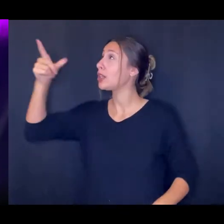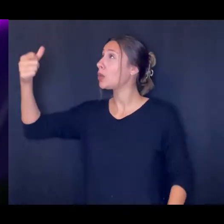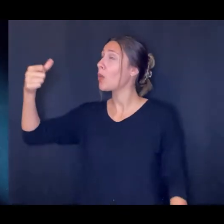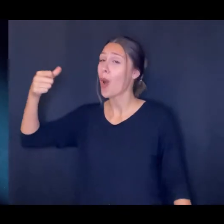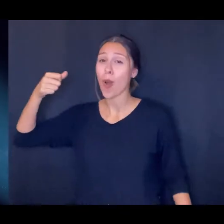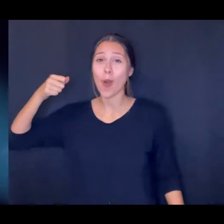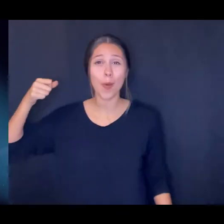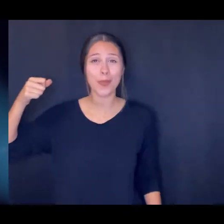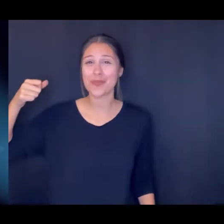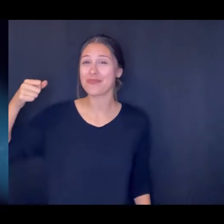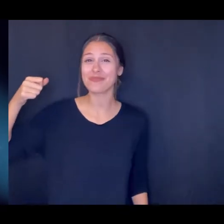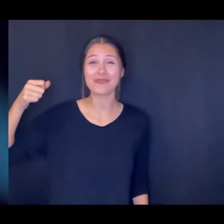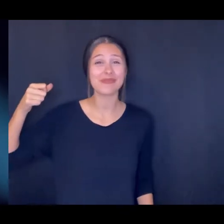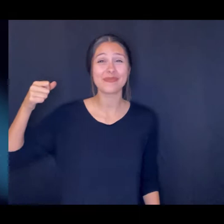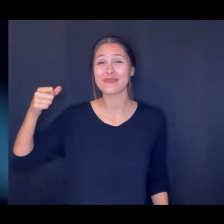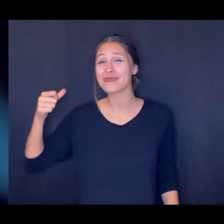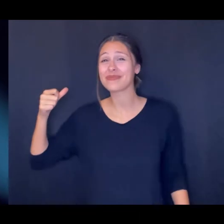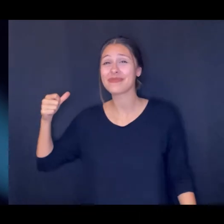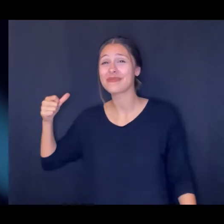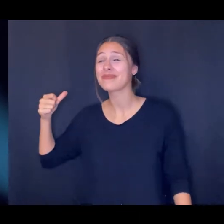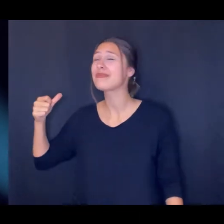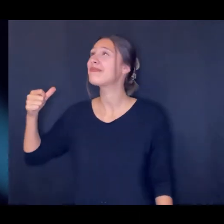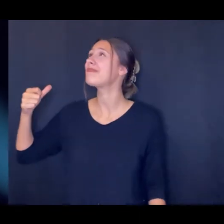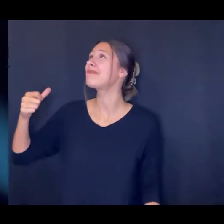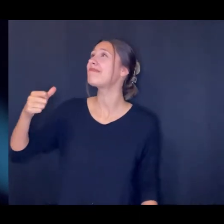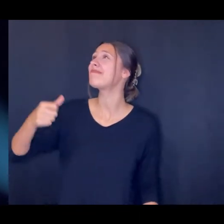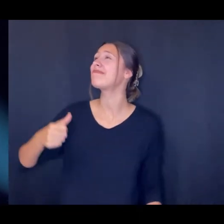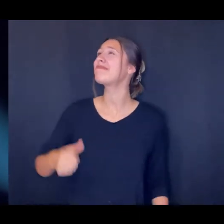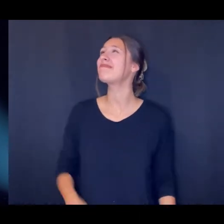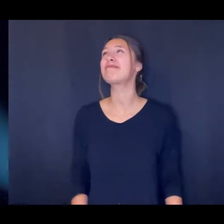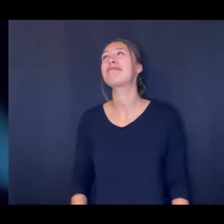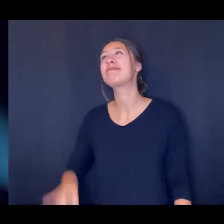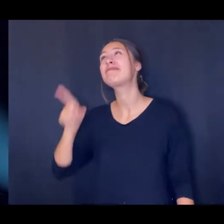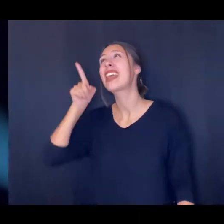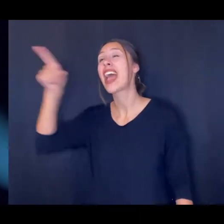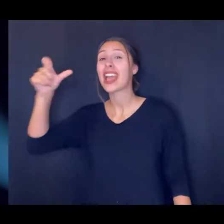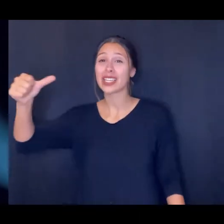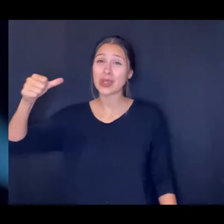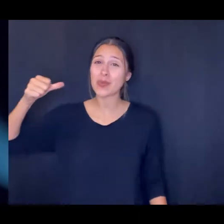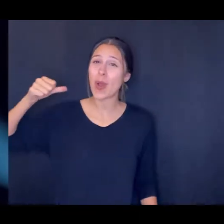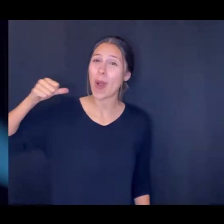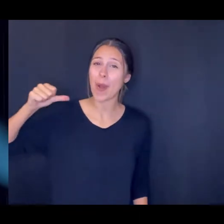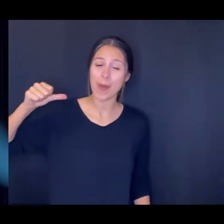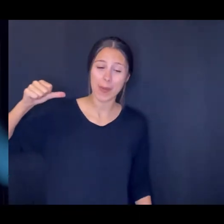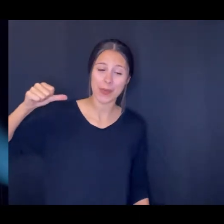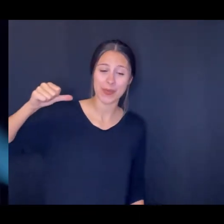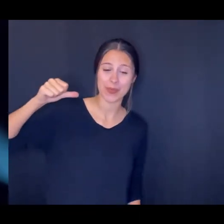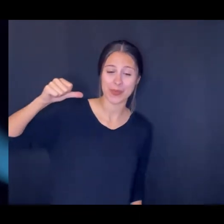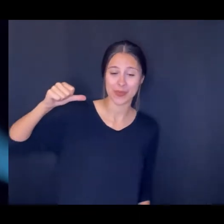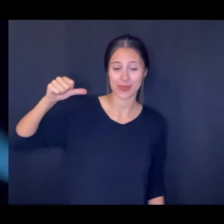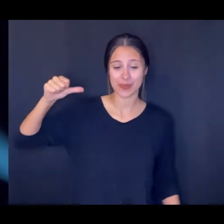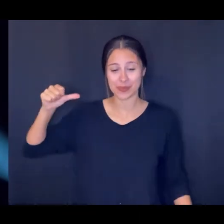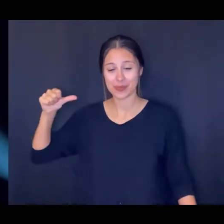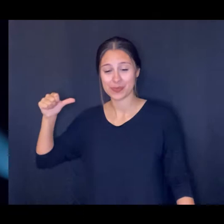fail. Declare this again. He won't. No, Jesus, he will never fail.